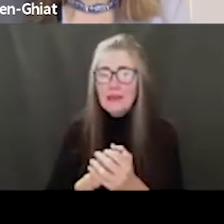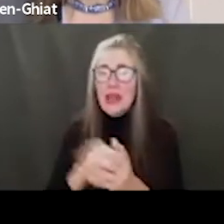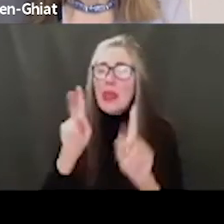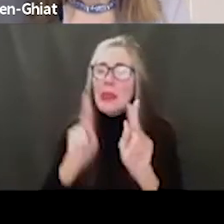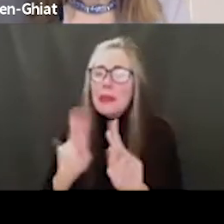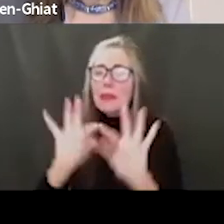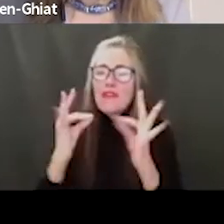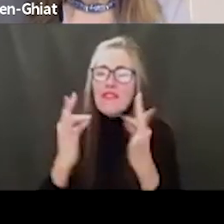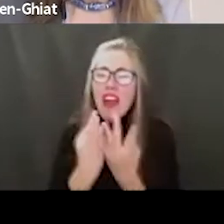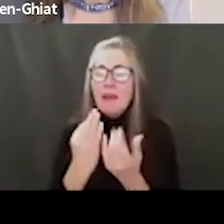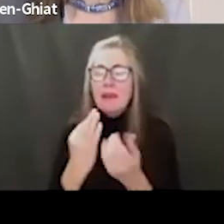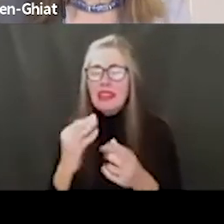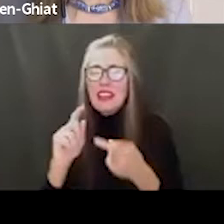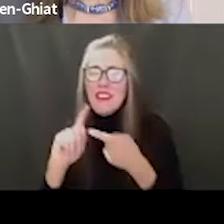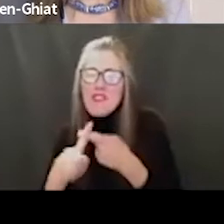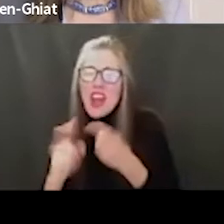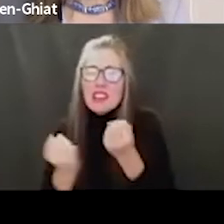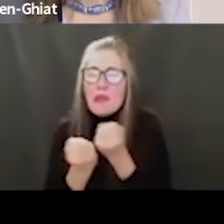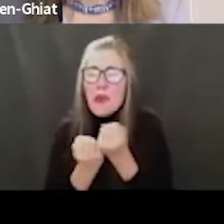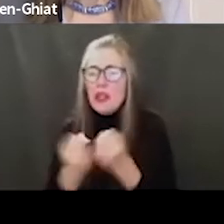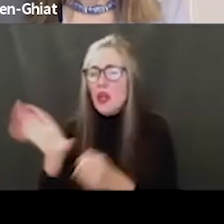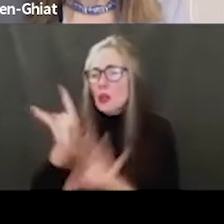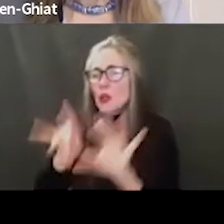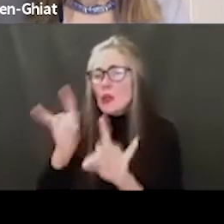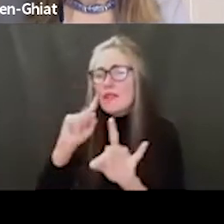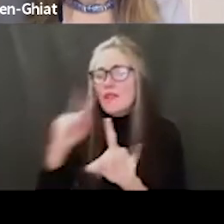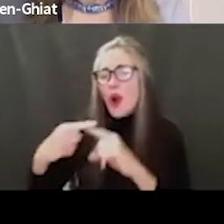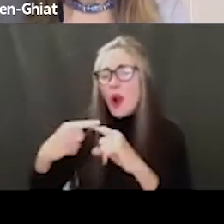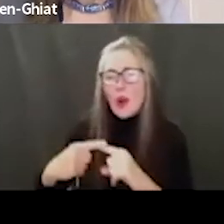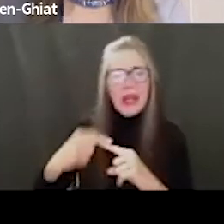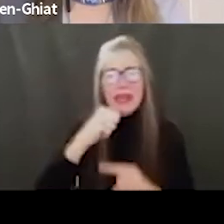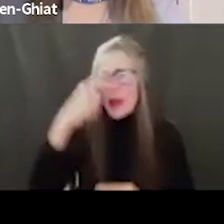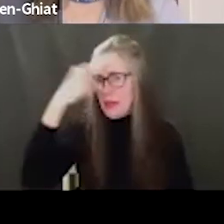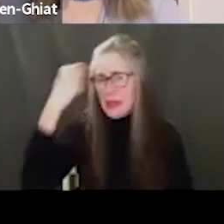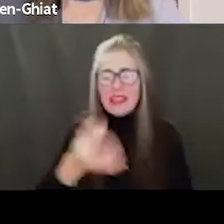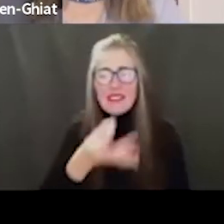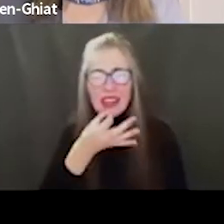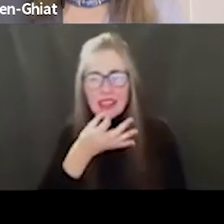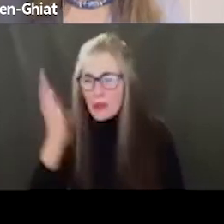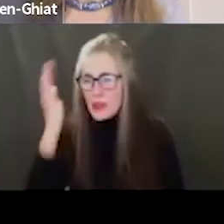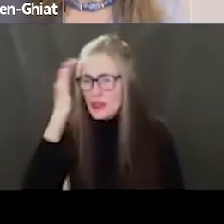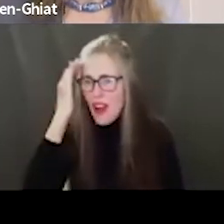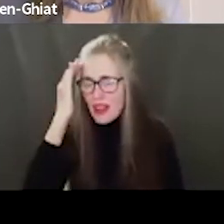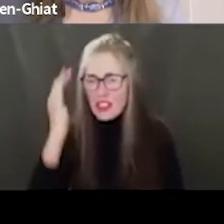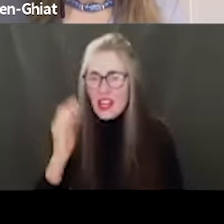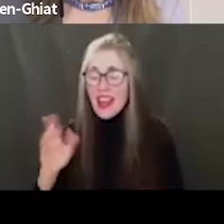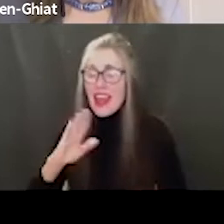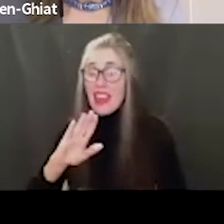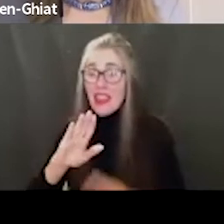family members, and the cronies are chosen for their loyalty rather than their expertise. So they shield him from